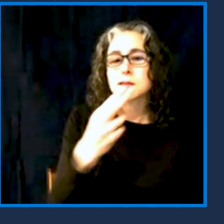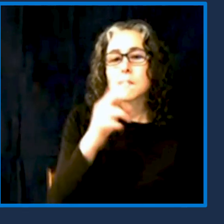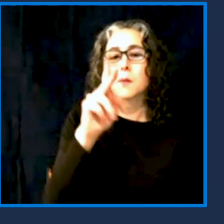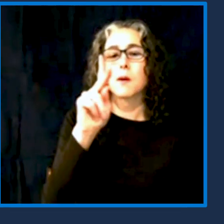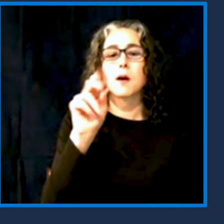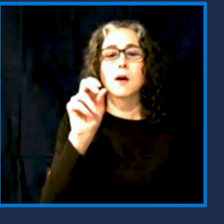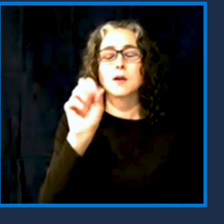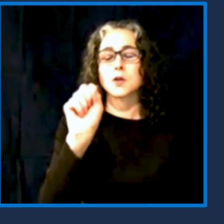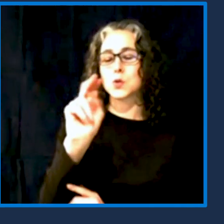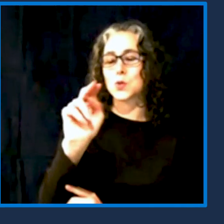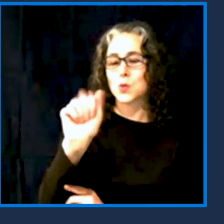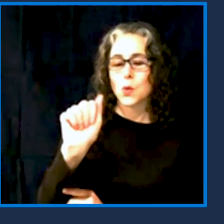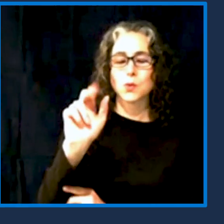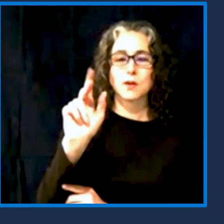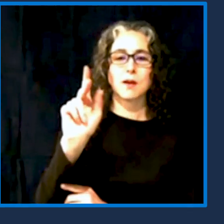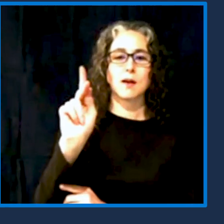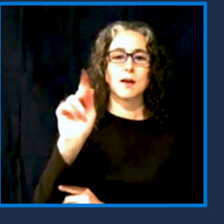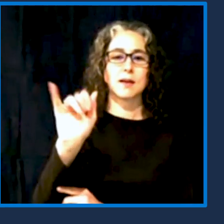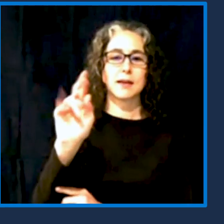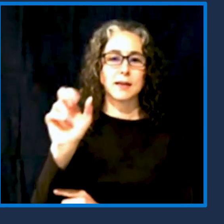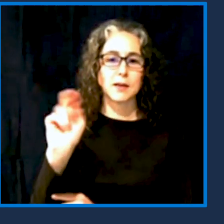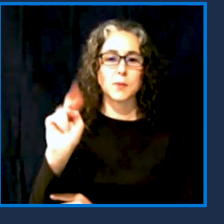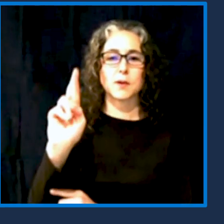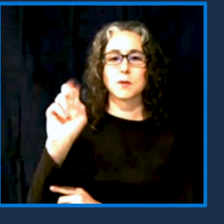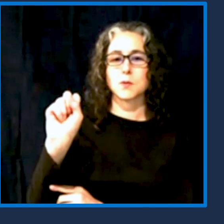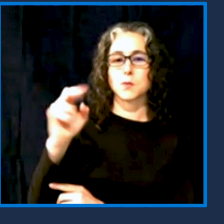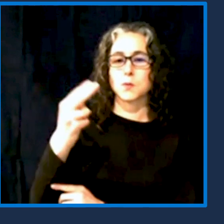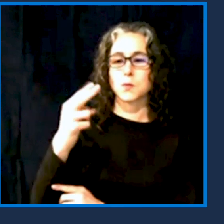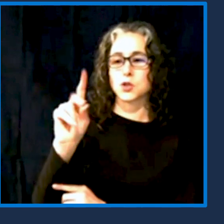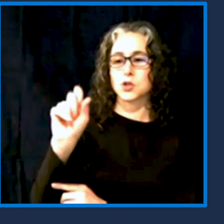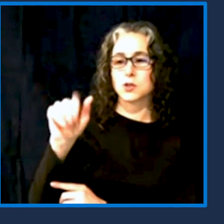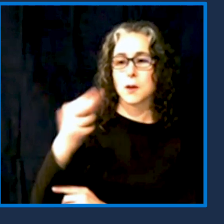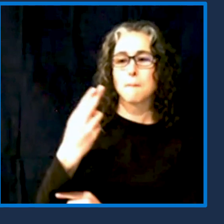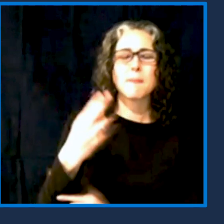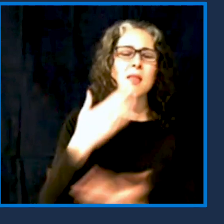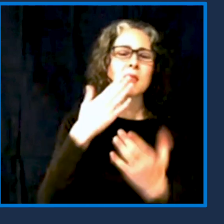Next, we're going to answer some questions that have been coming in throughout the session.